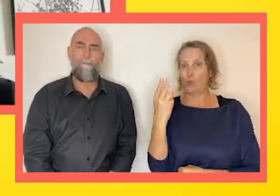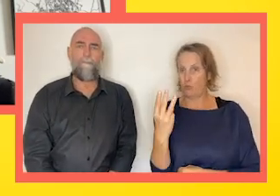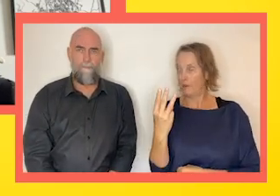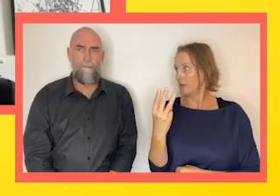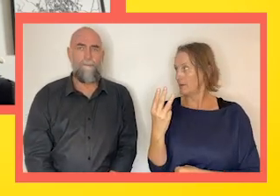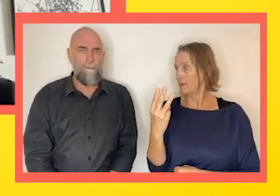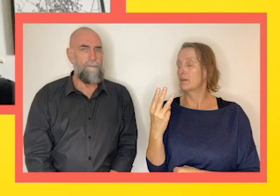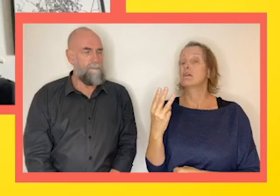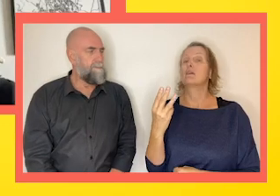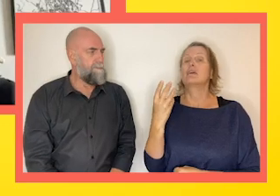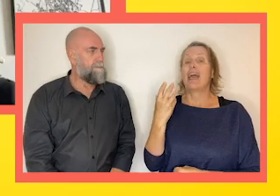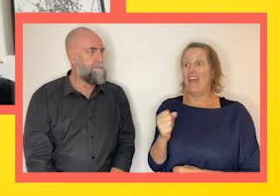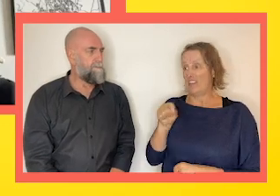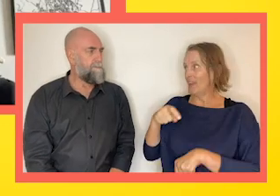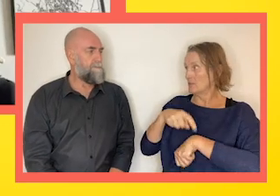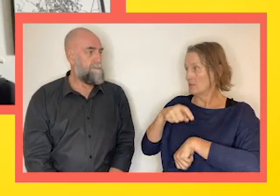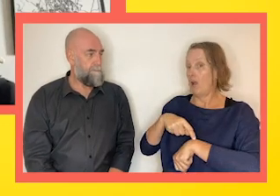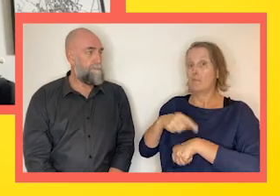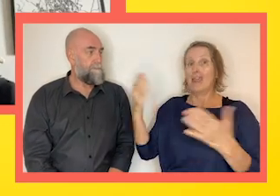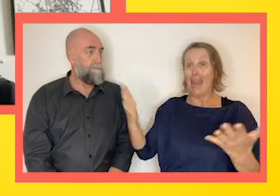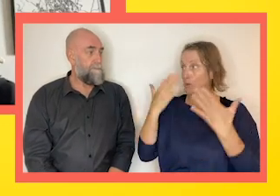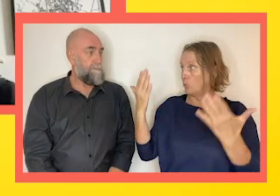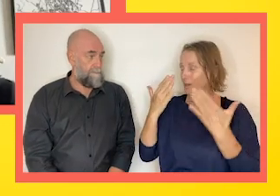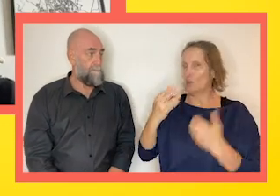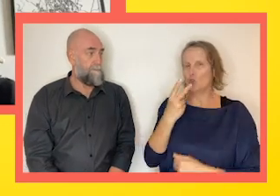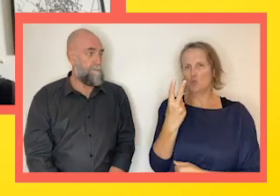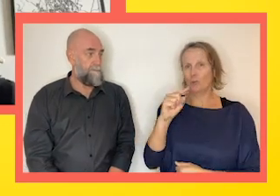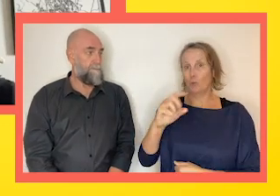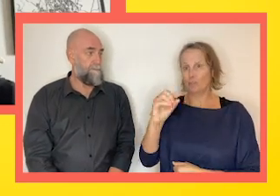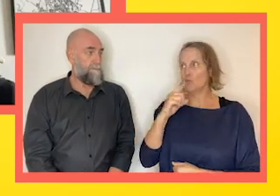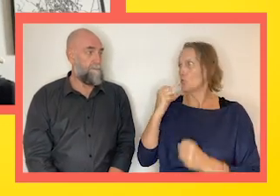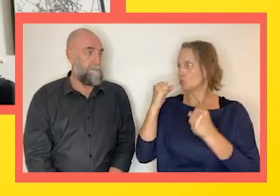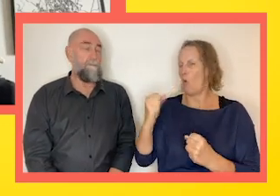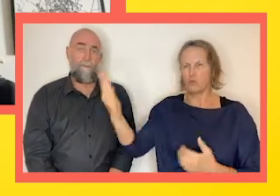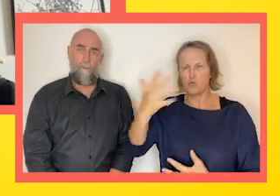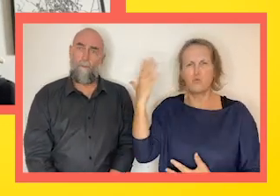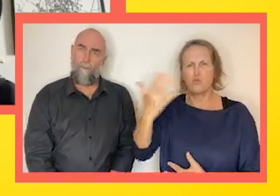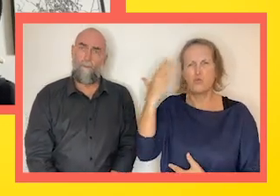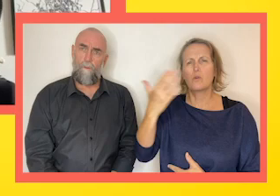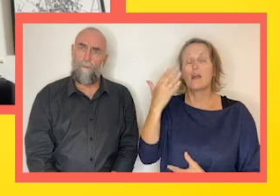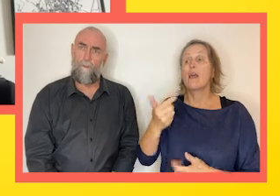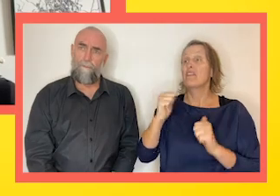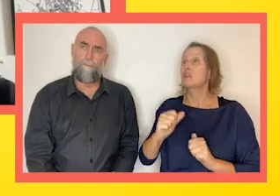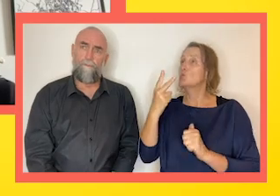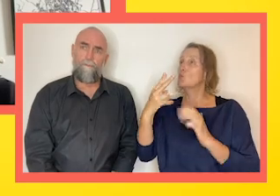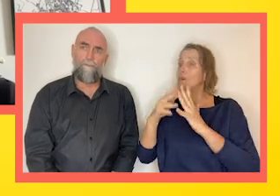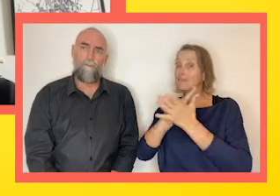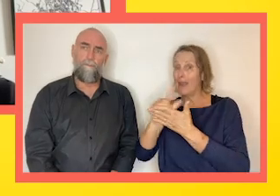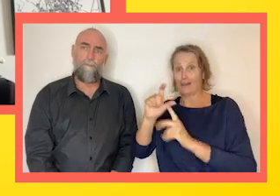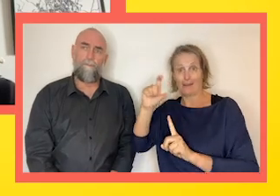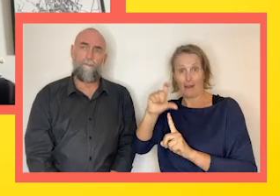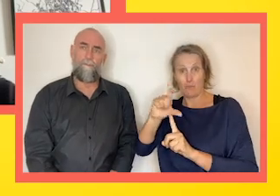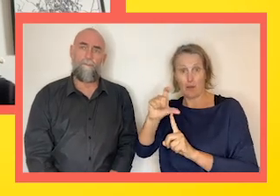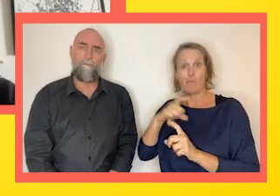a 2.0 headwind on that day. So really strong headwind. And then a couple of weeks later, I ran at Canberra